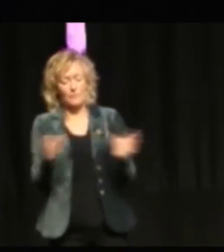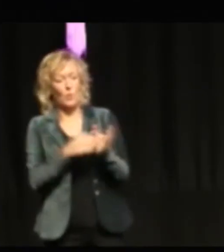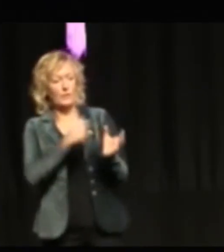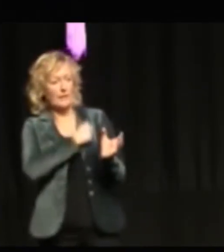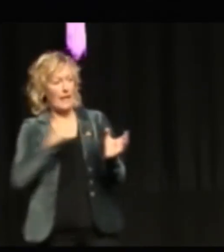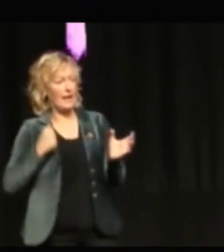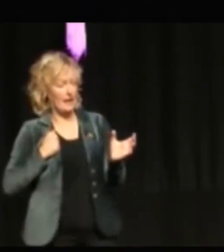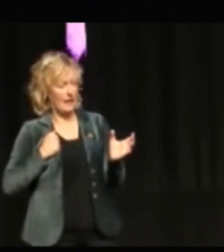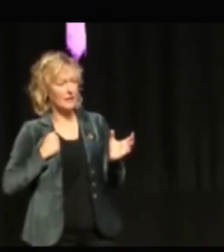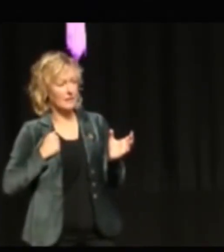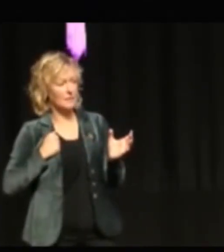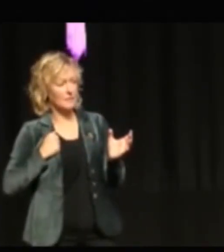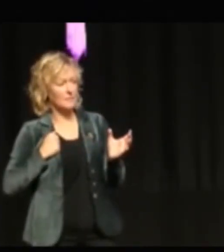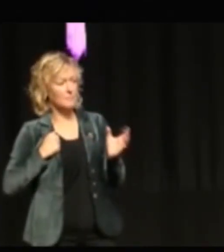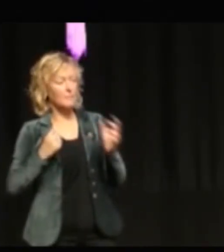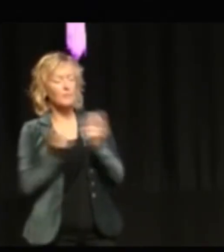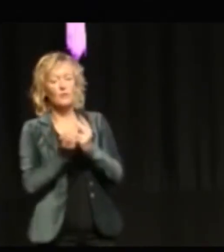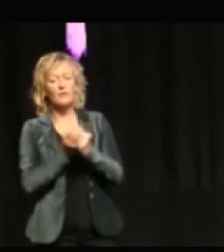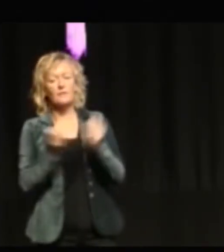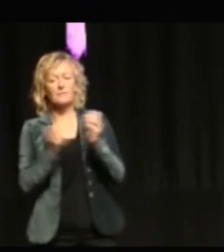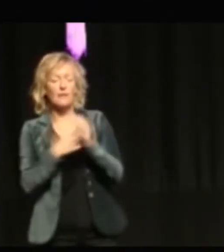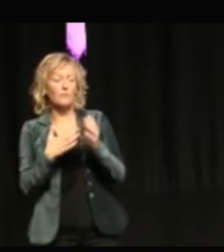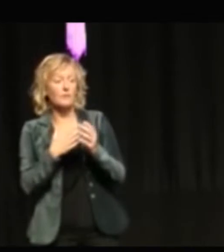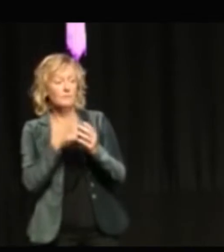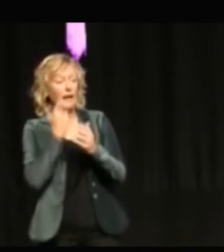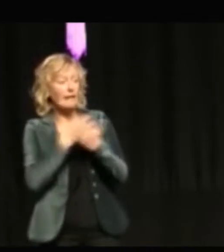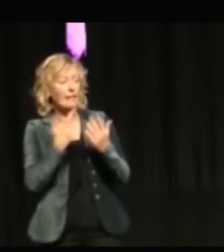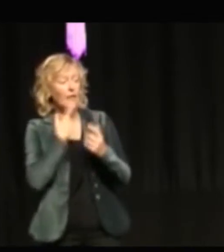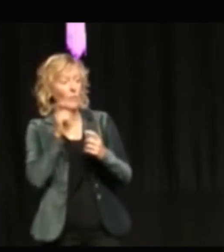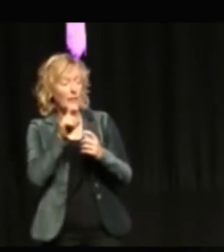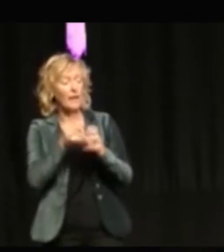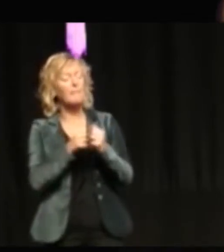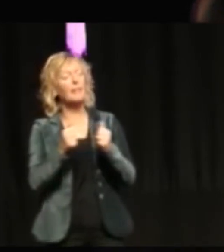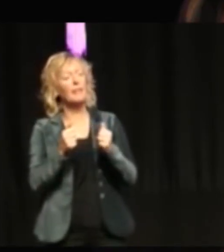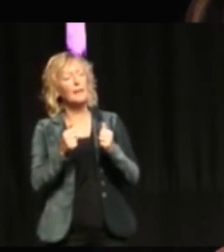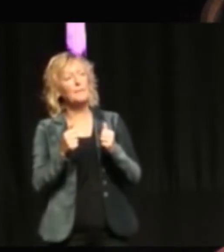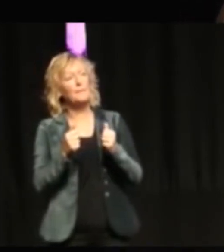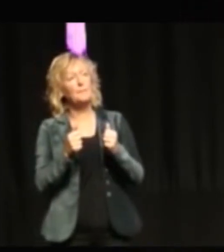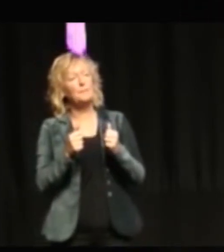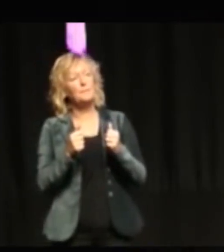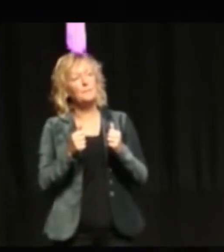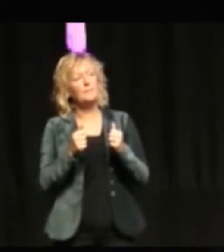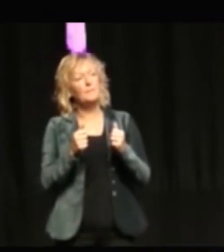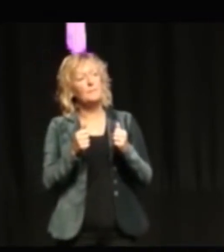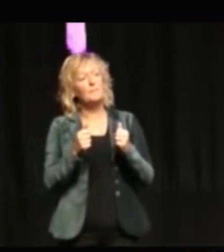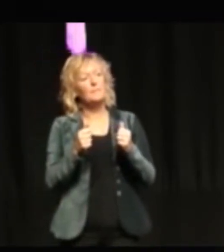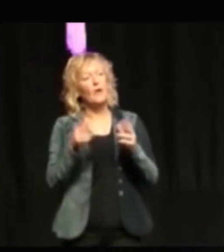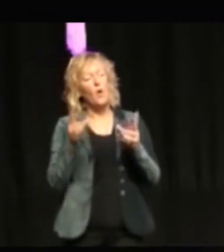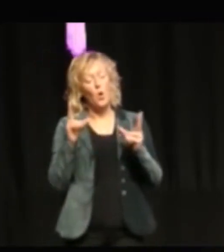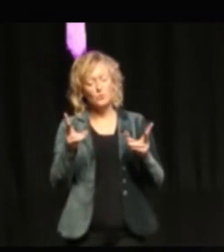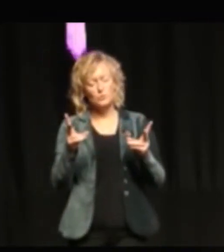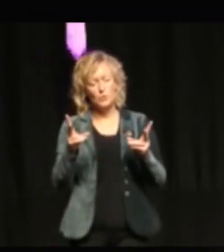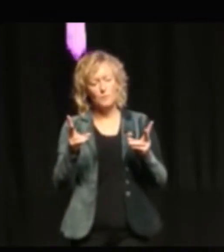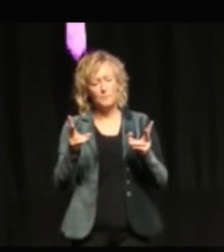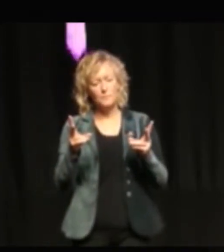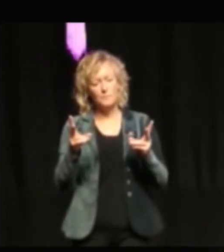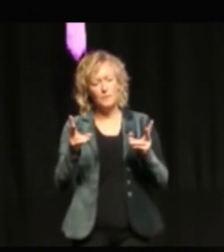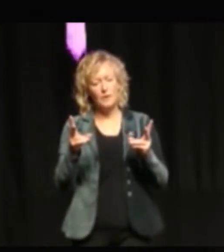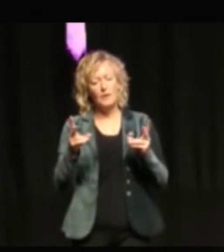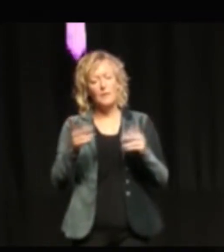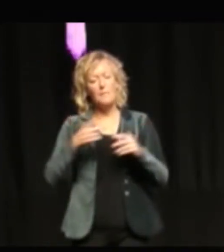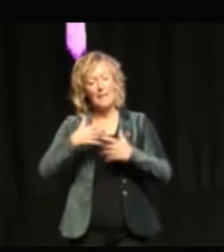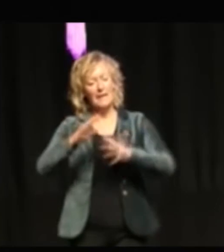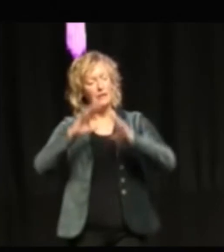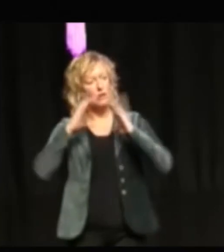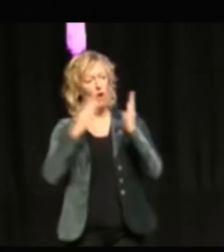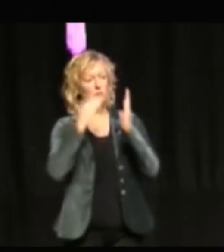state agencies, so they can't really say that. But anyway, and then they also do it. They clarify